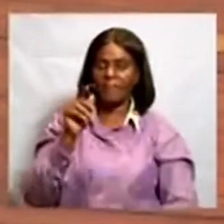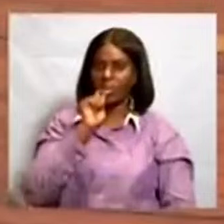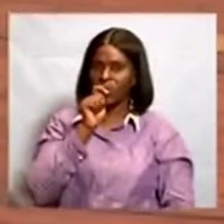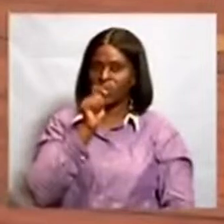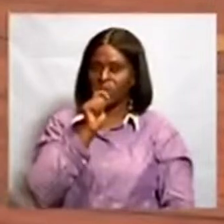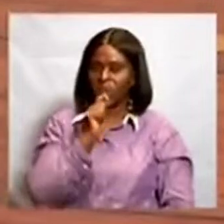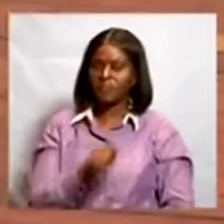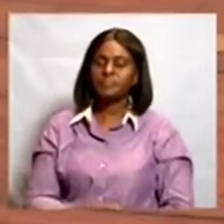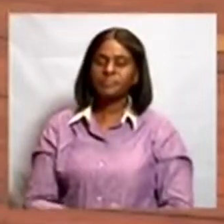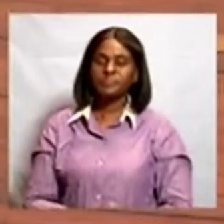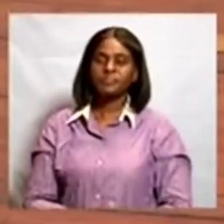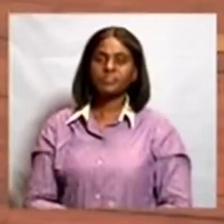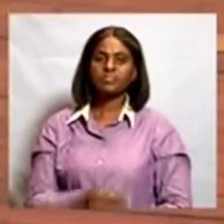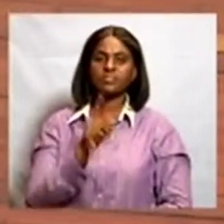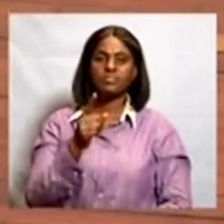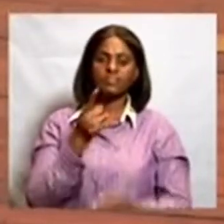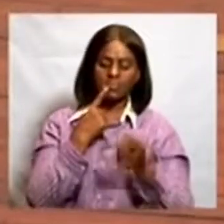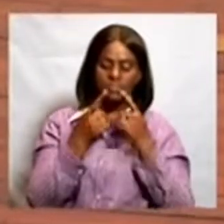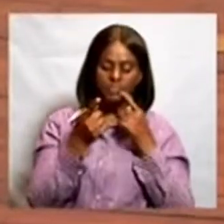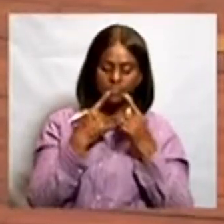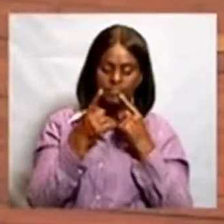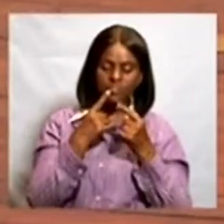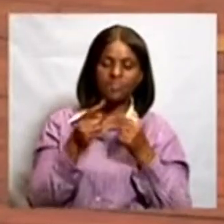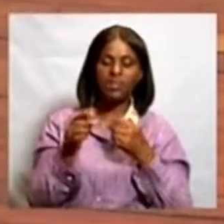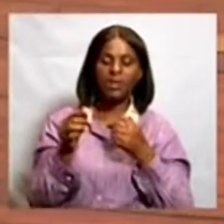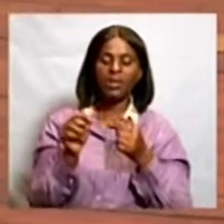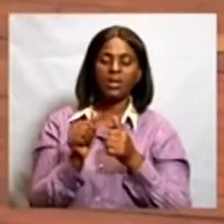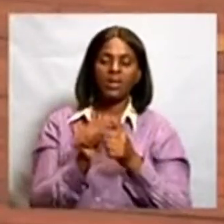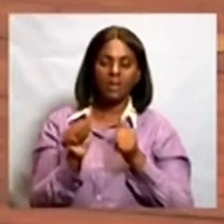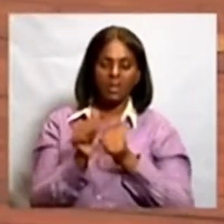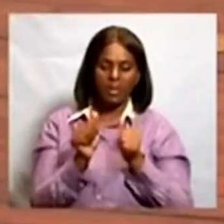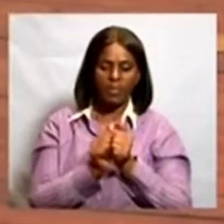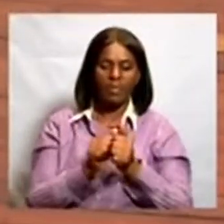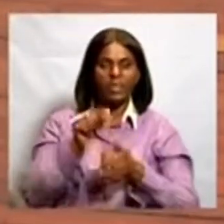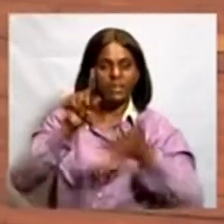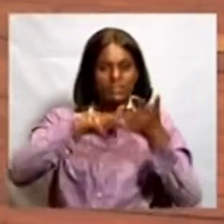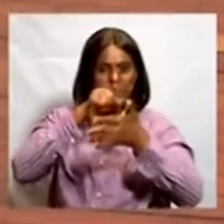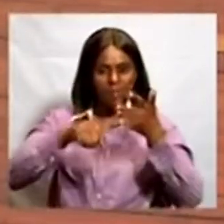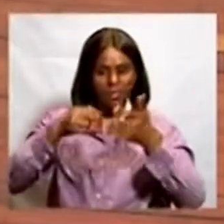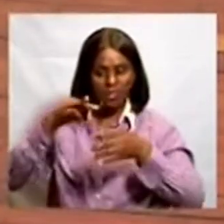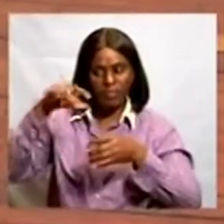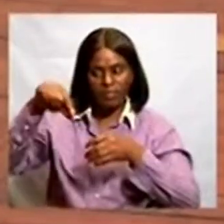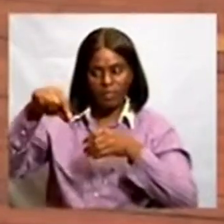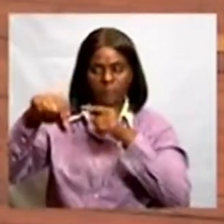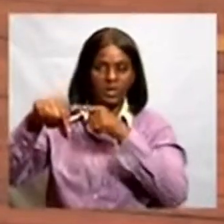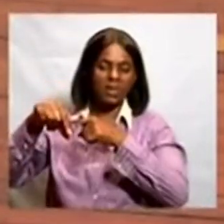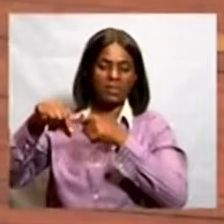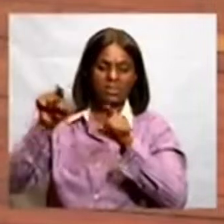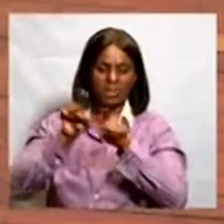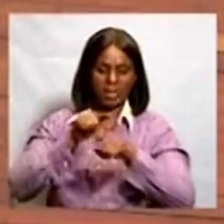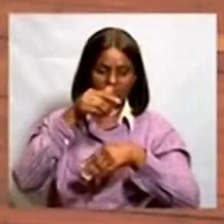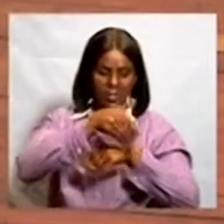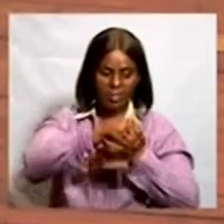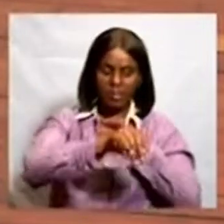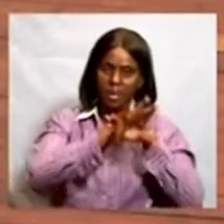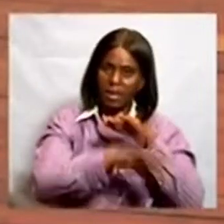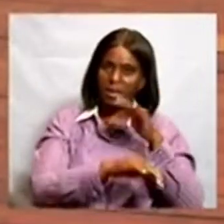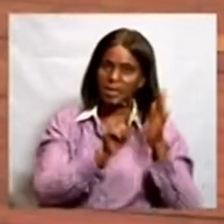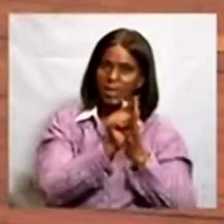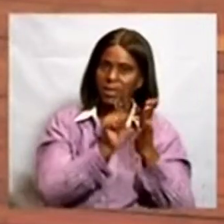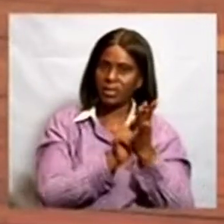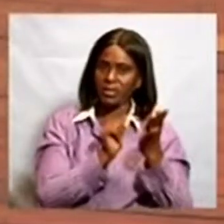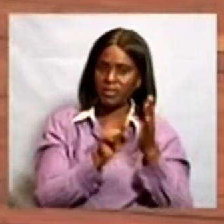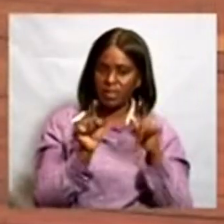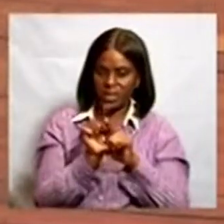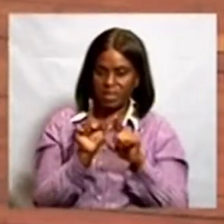Okay. Where you are talking about the deregistration of a qualification that is registered under the Act.